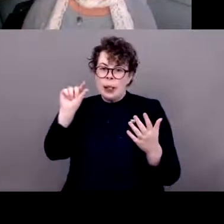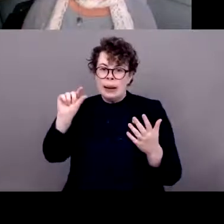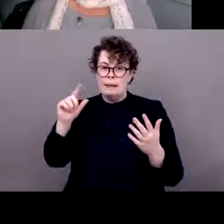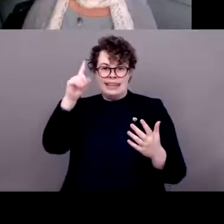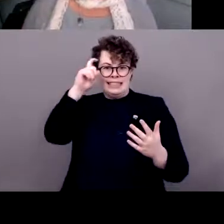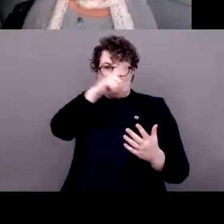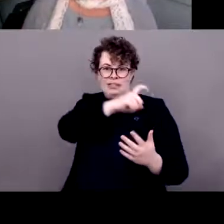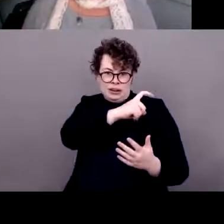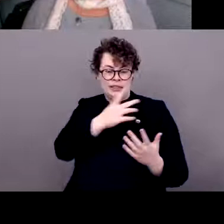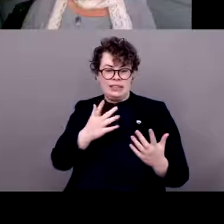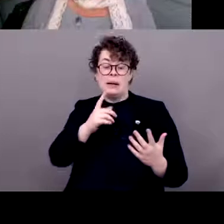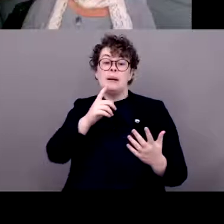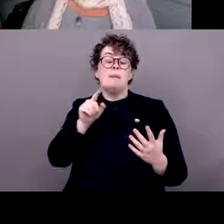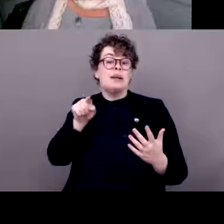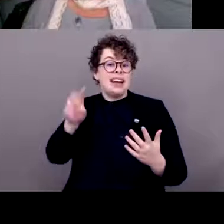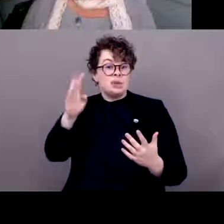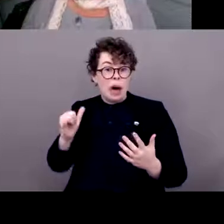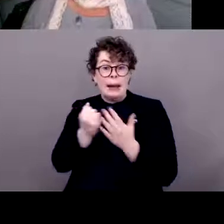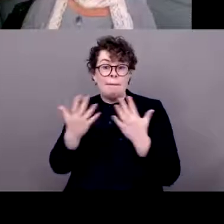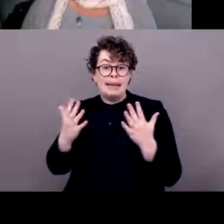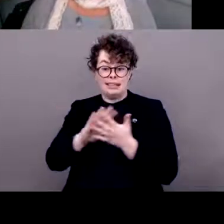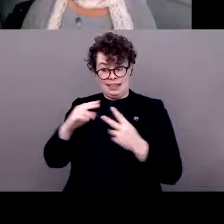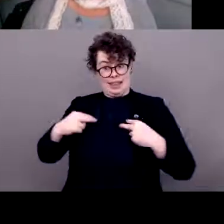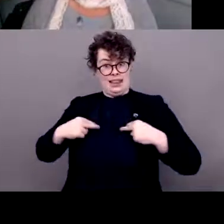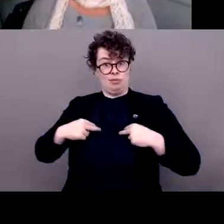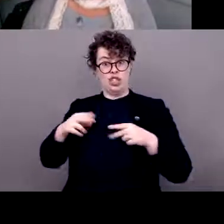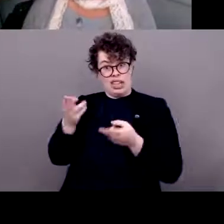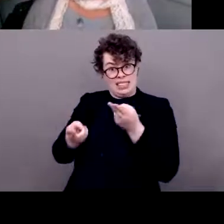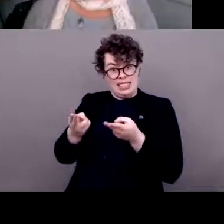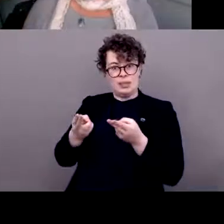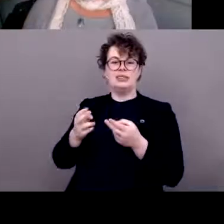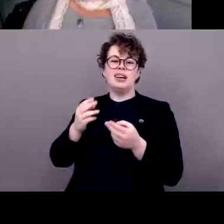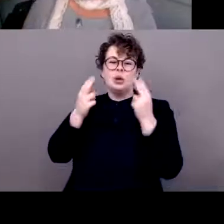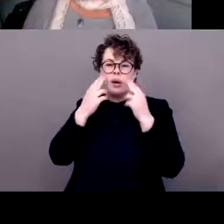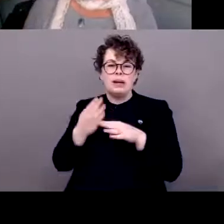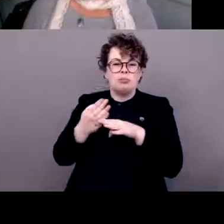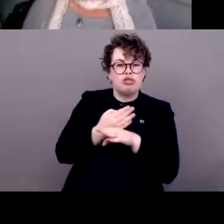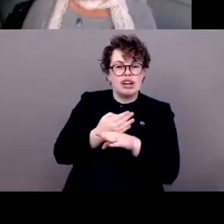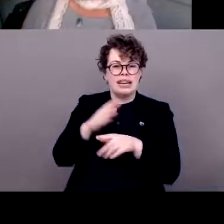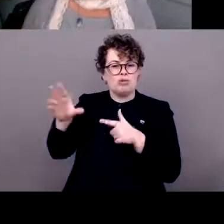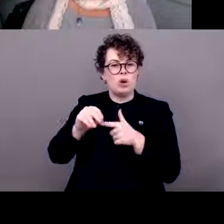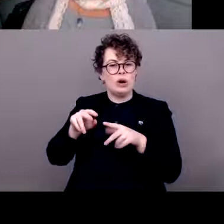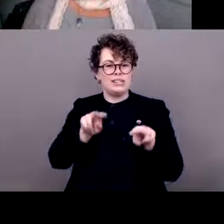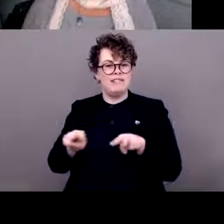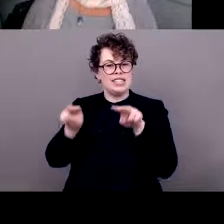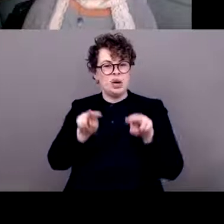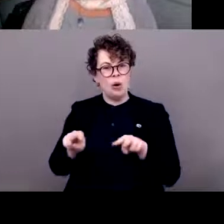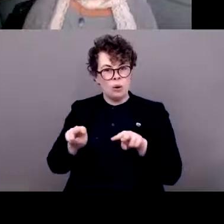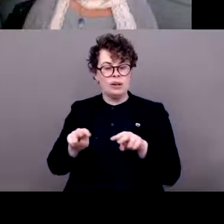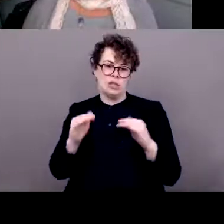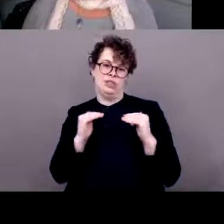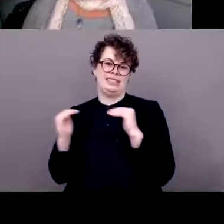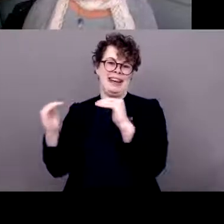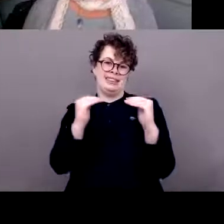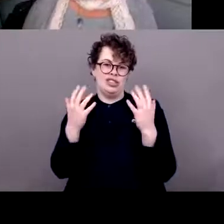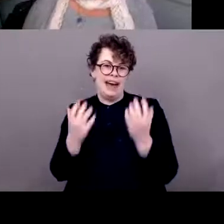a pre-recorded format, because all the information is then standard. All children who carry out that assessment receive